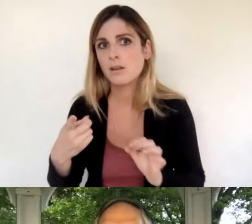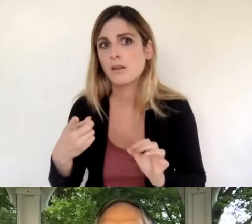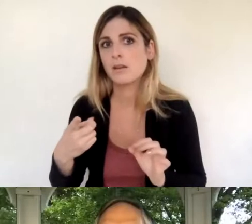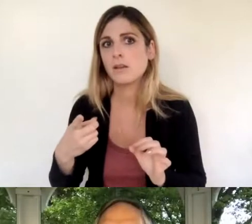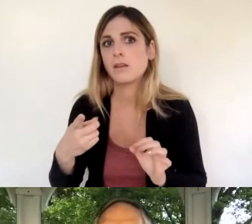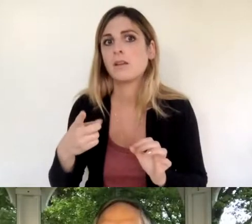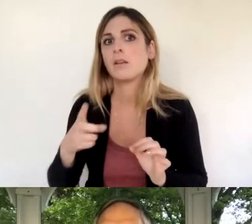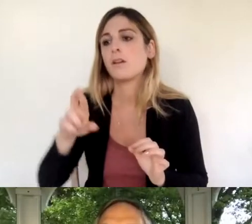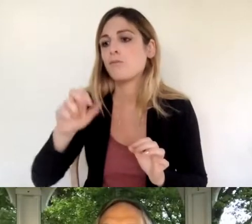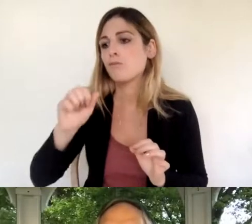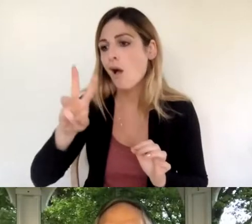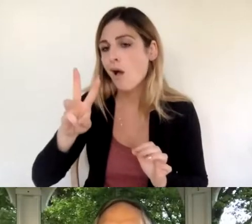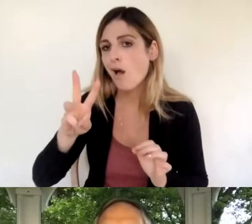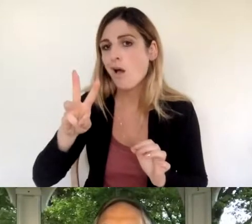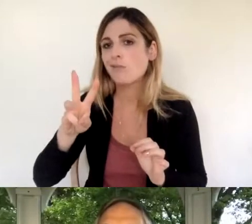because raw takes up more room.